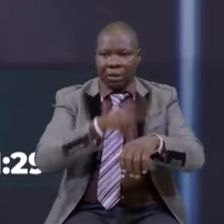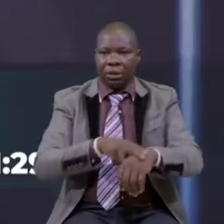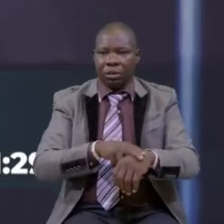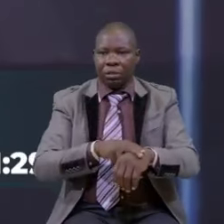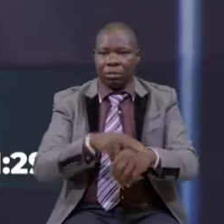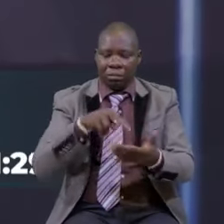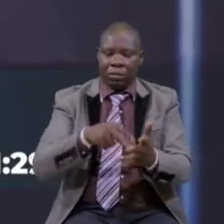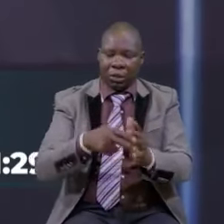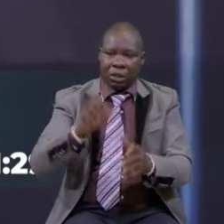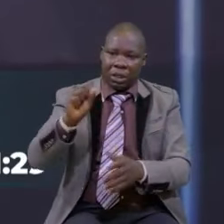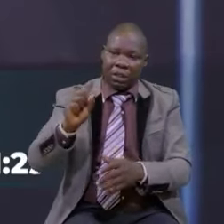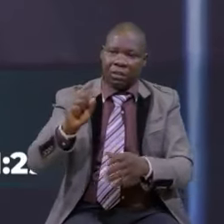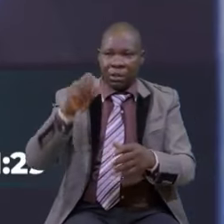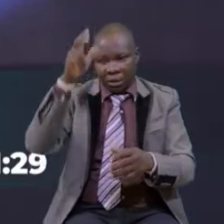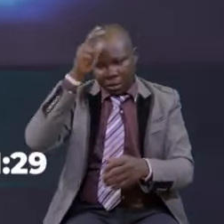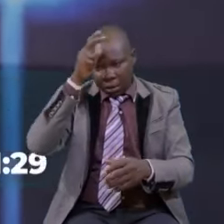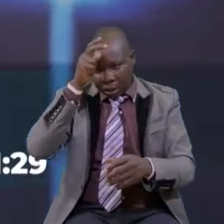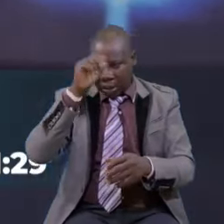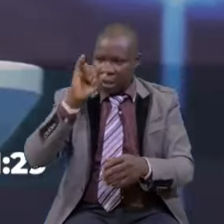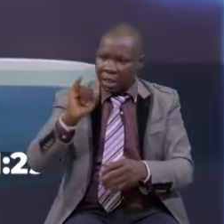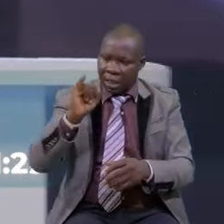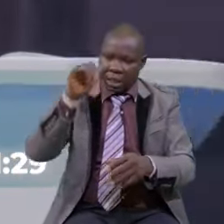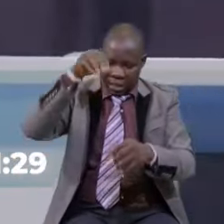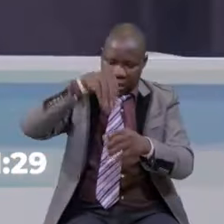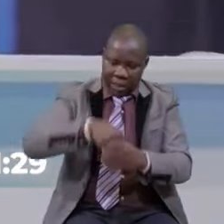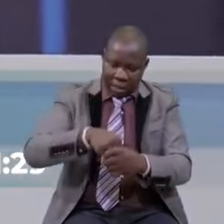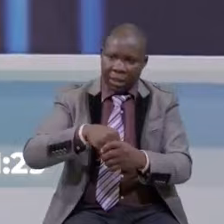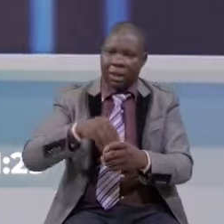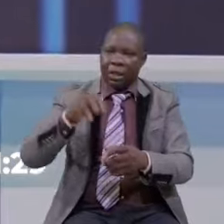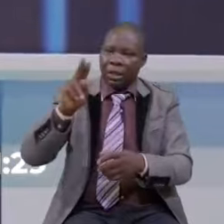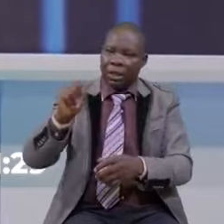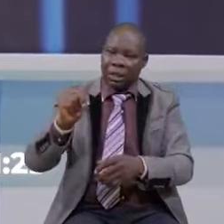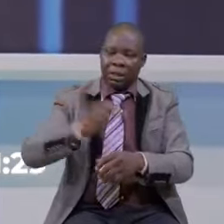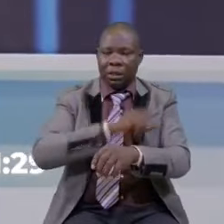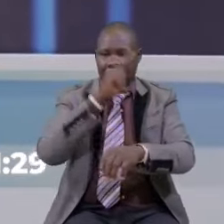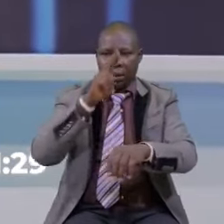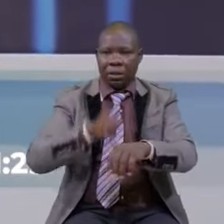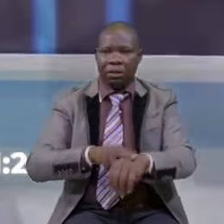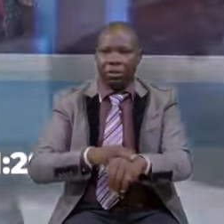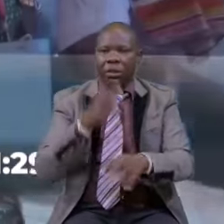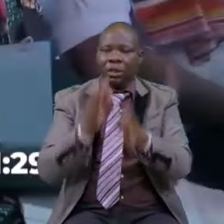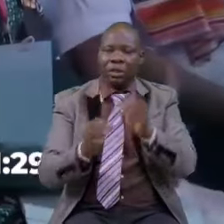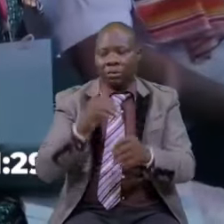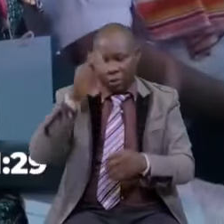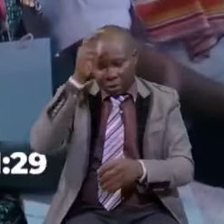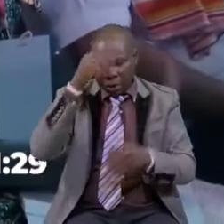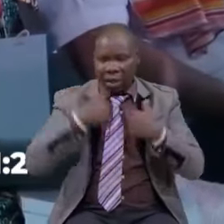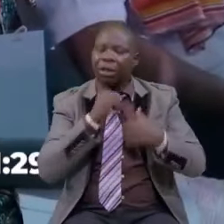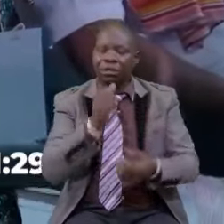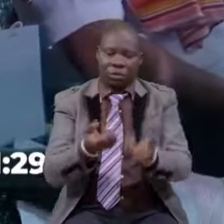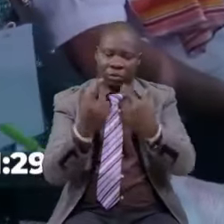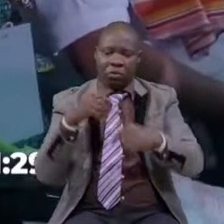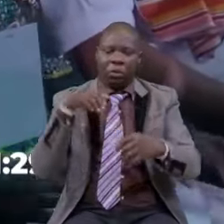nature. If Satan had not come to this world to impart his nature